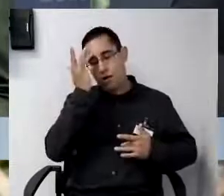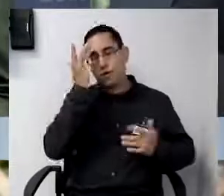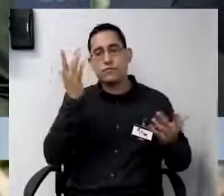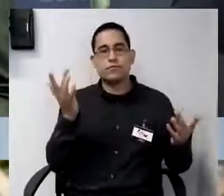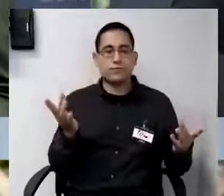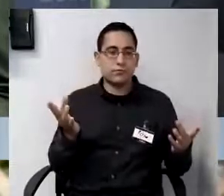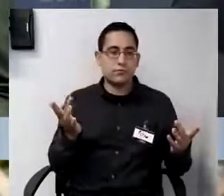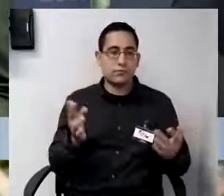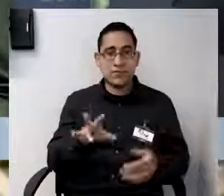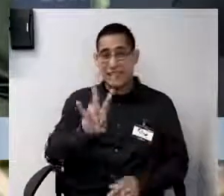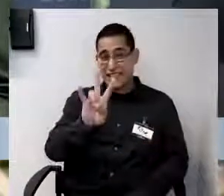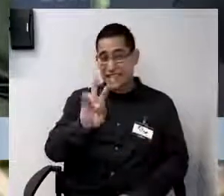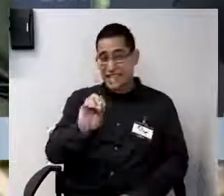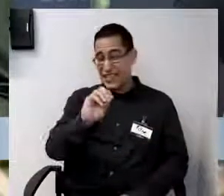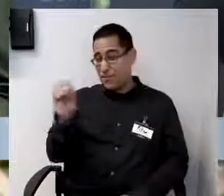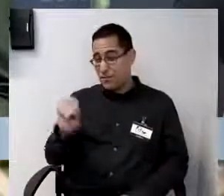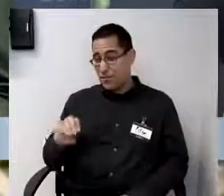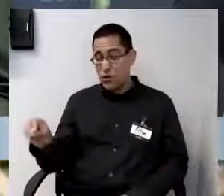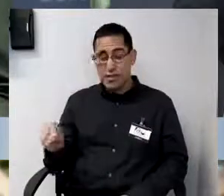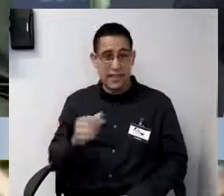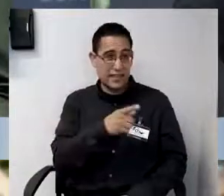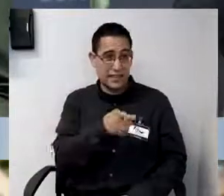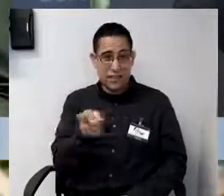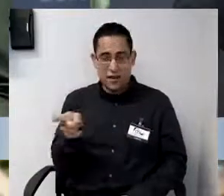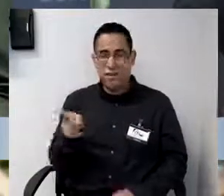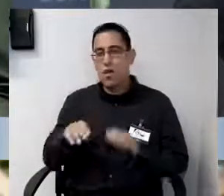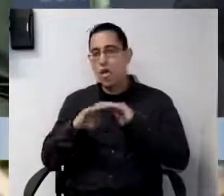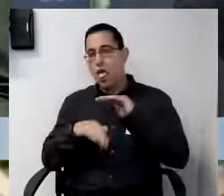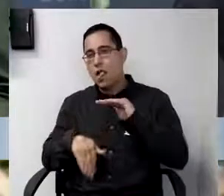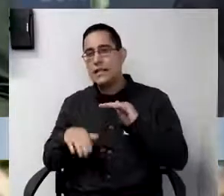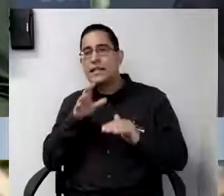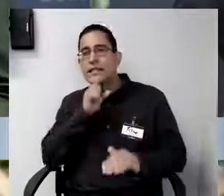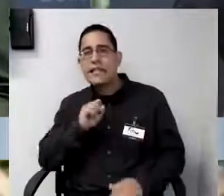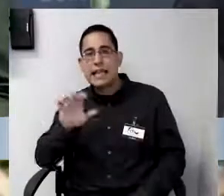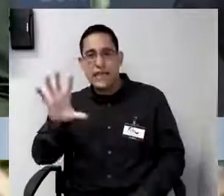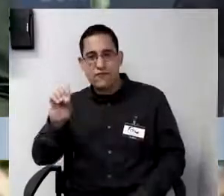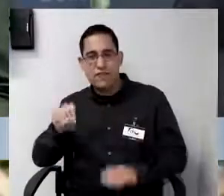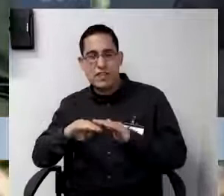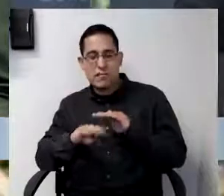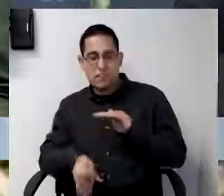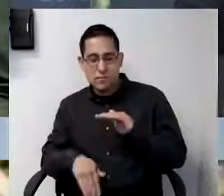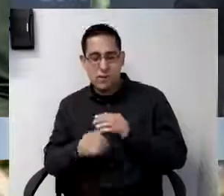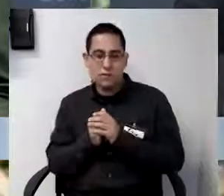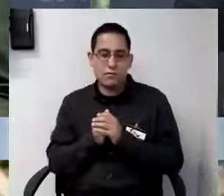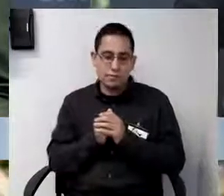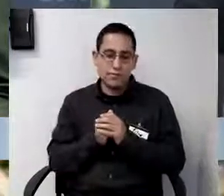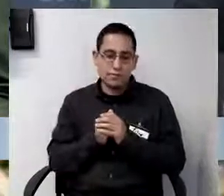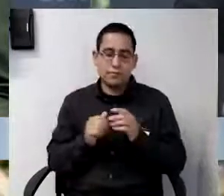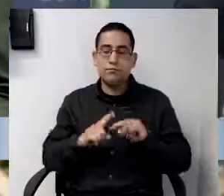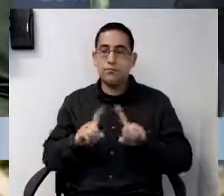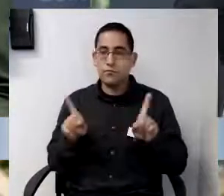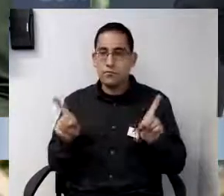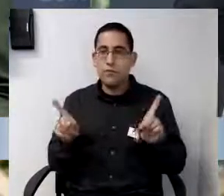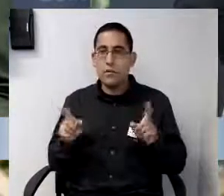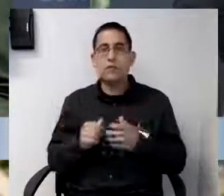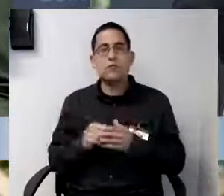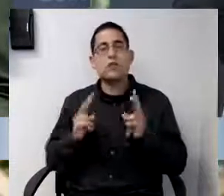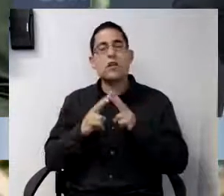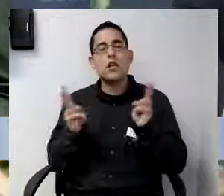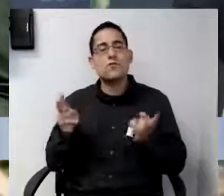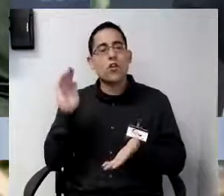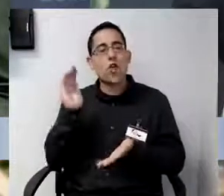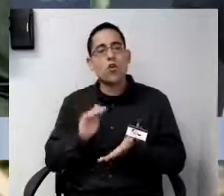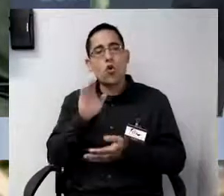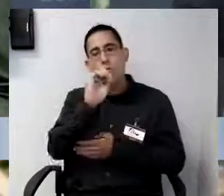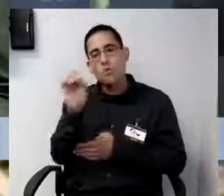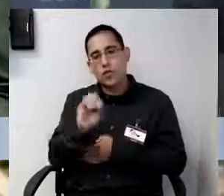of them are less than 50 years old that have contracted the virus, but they account for a very low percentage of the